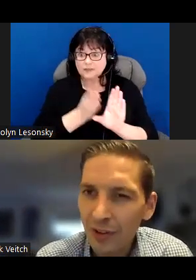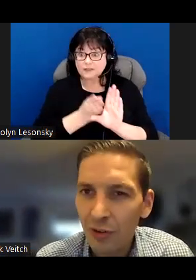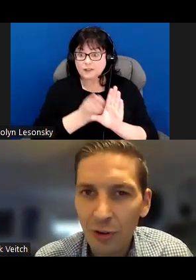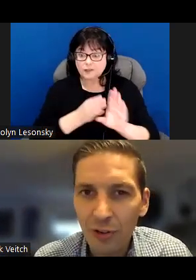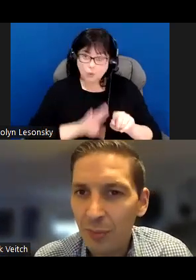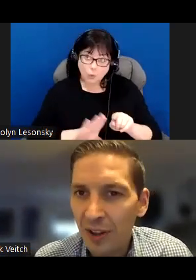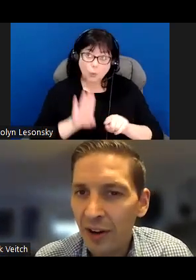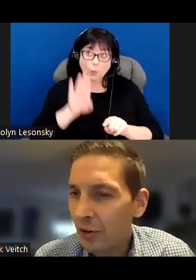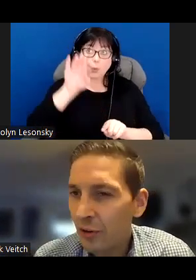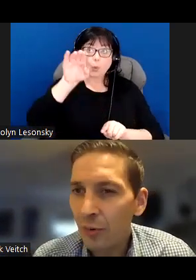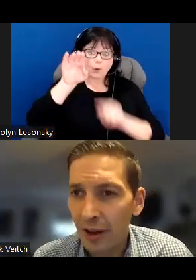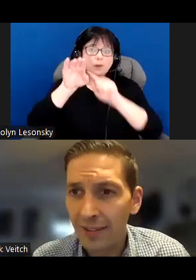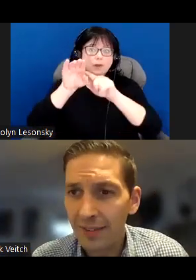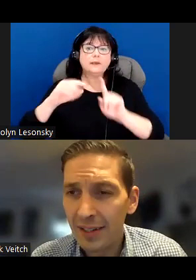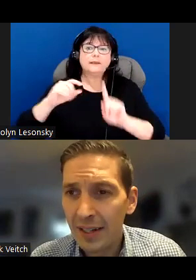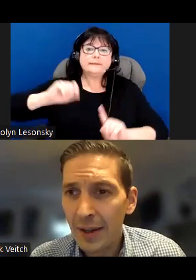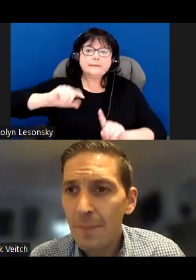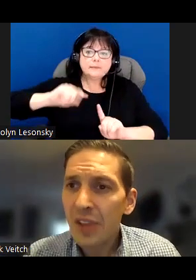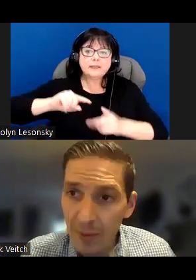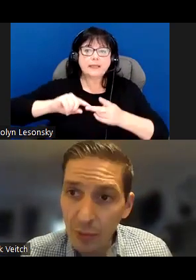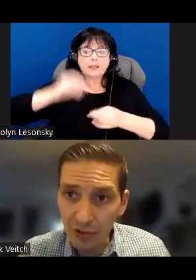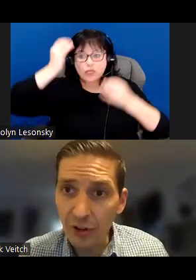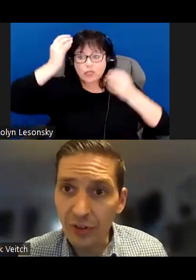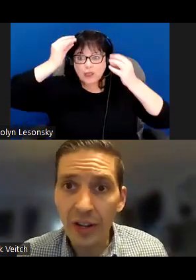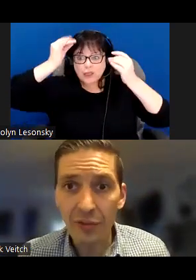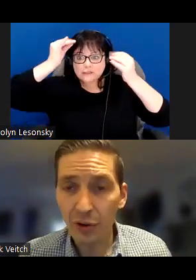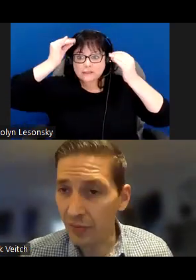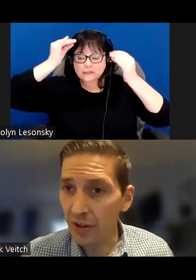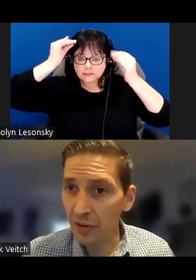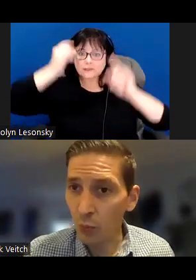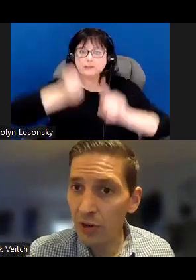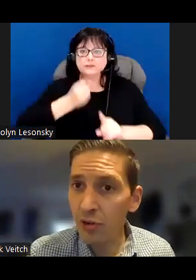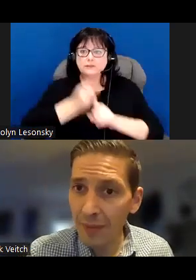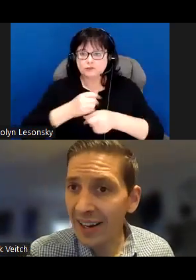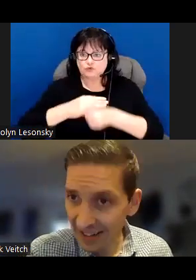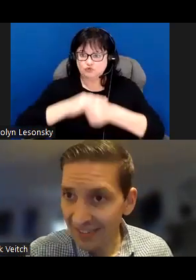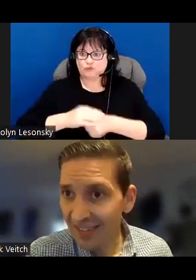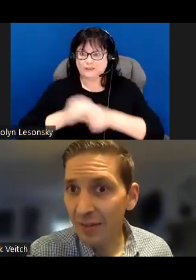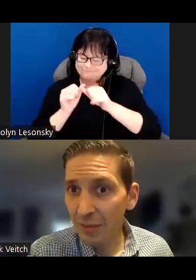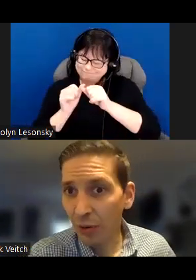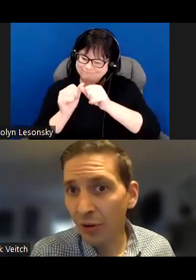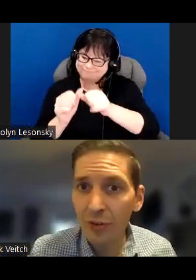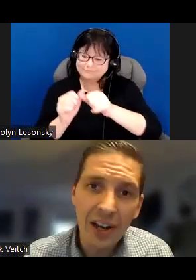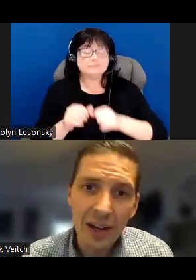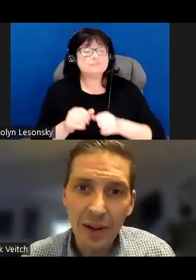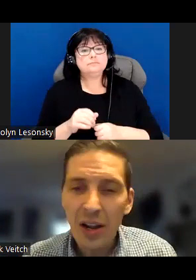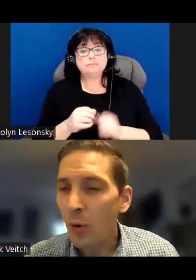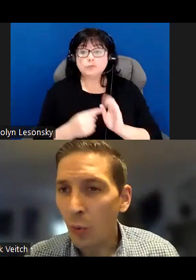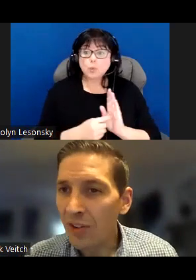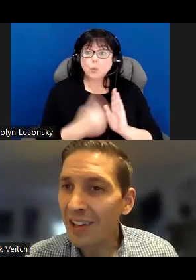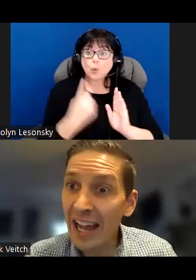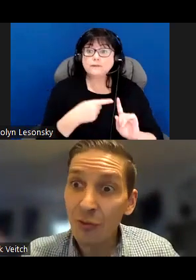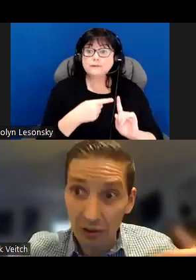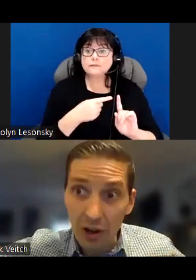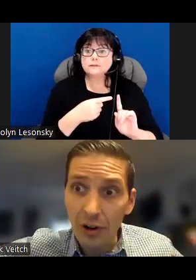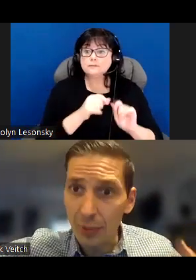heightened response to external stimuli or internal thoughts. It can be the result of sort of one traumatic incident prolonged over time,